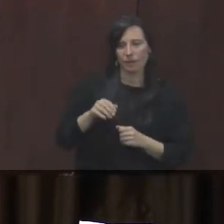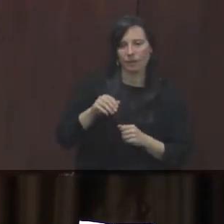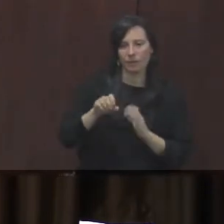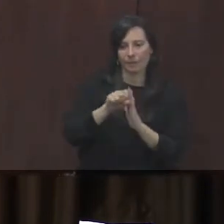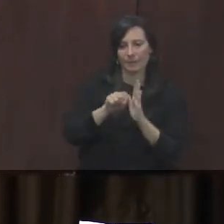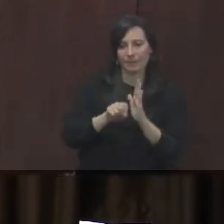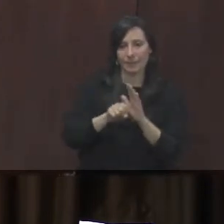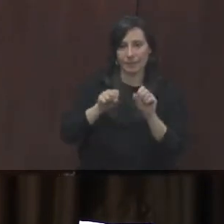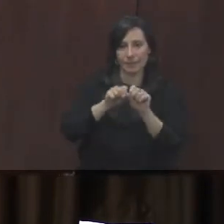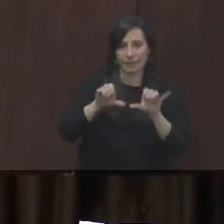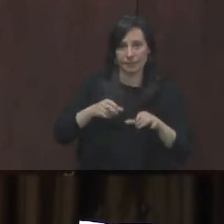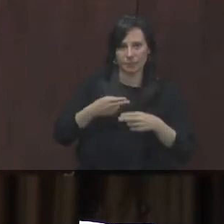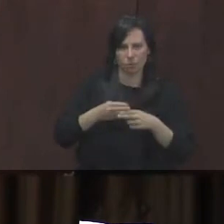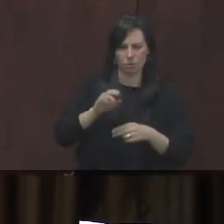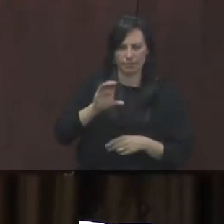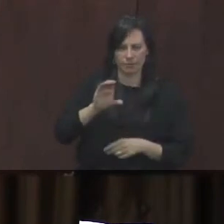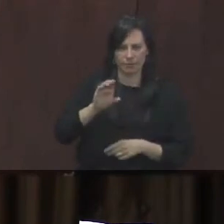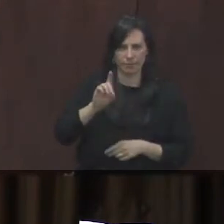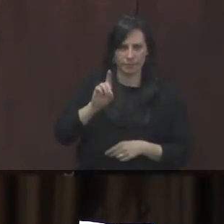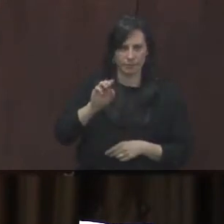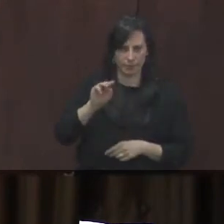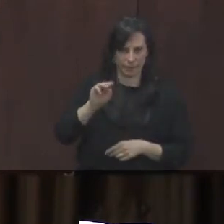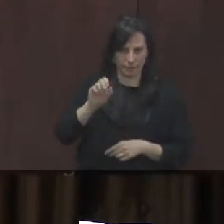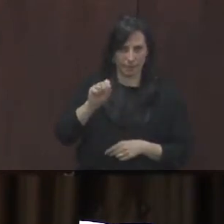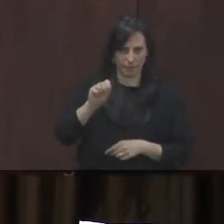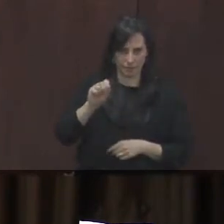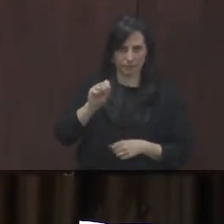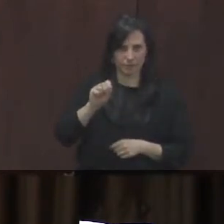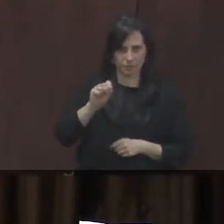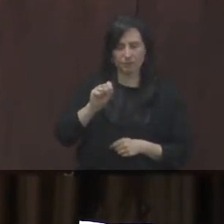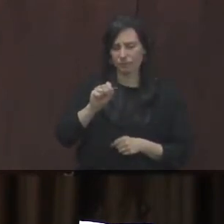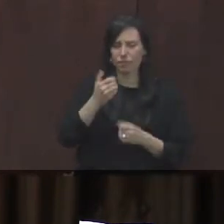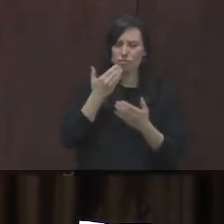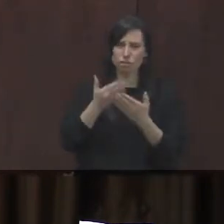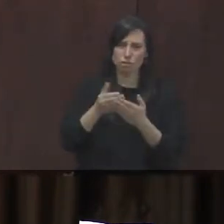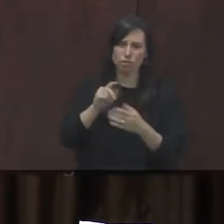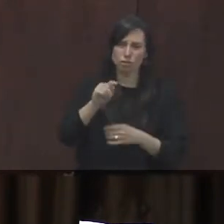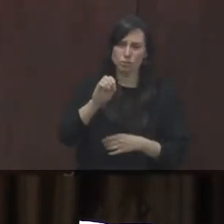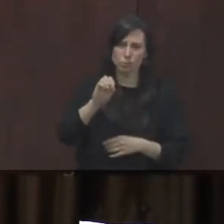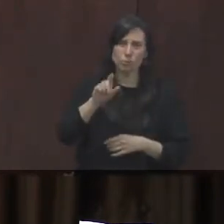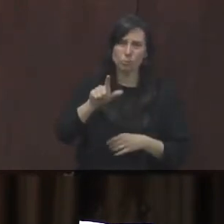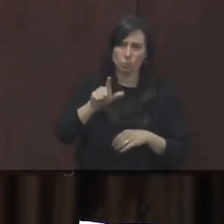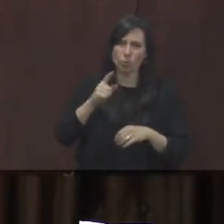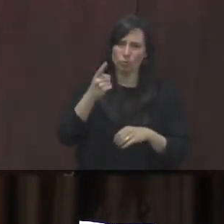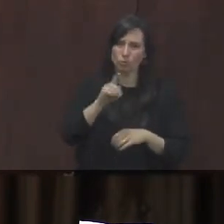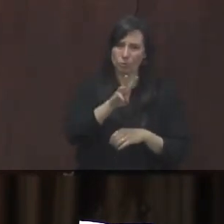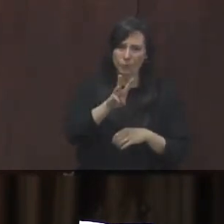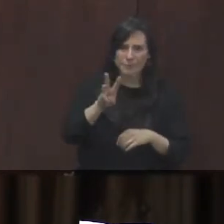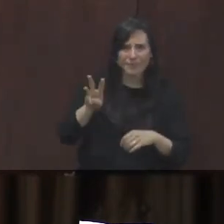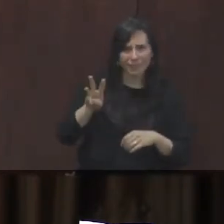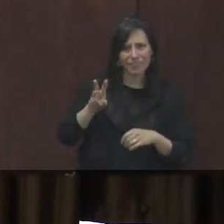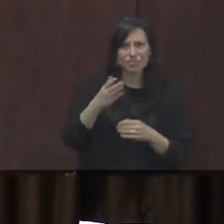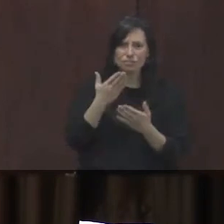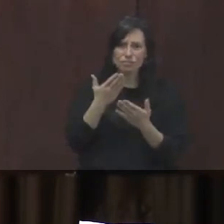CVMS, while has potential to be a great tool, has a few